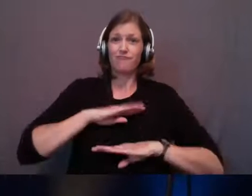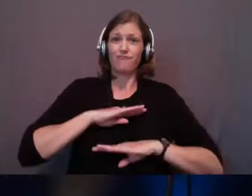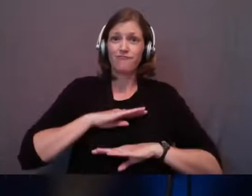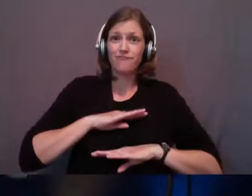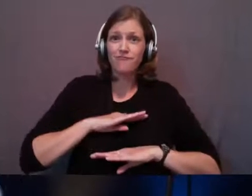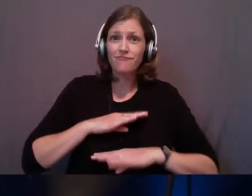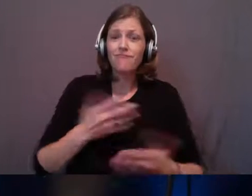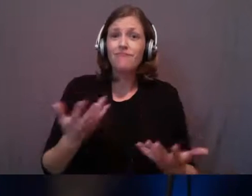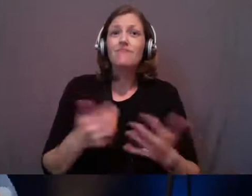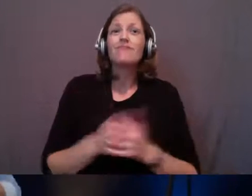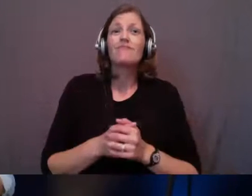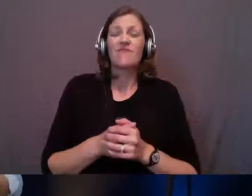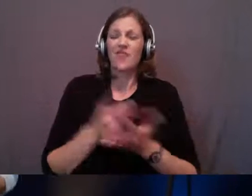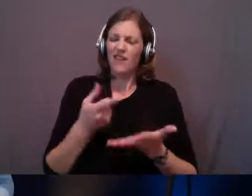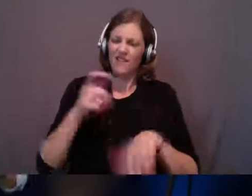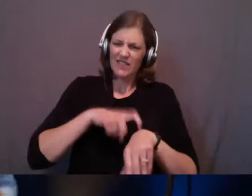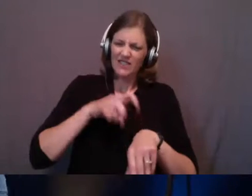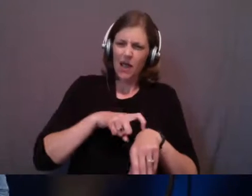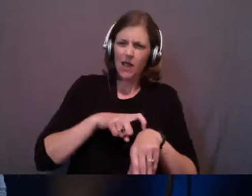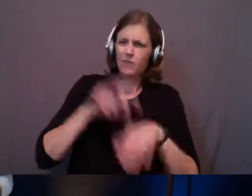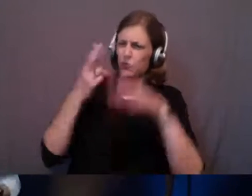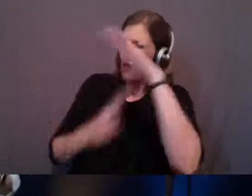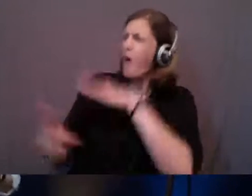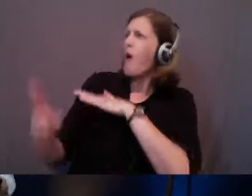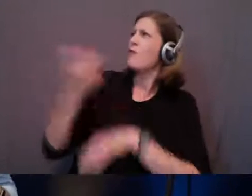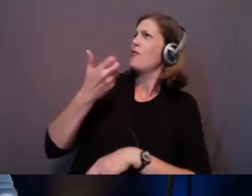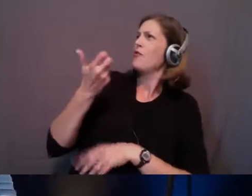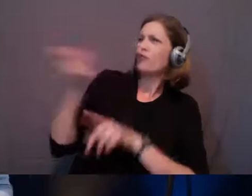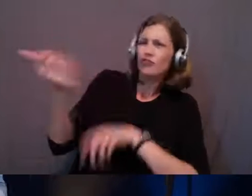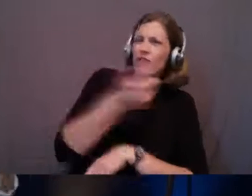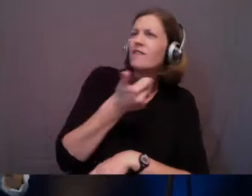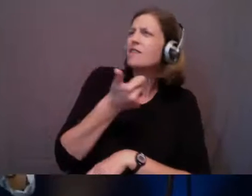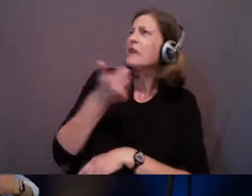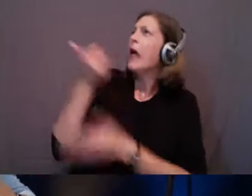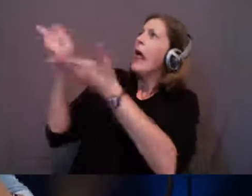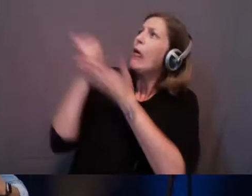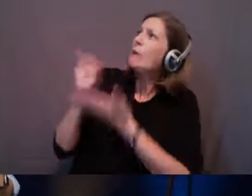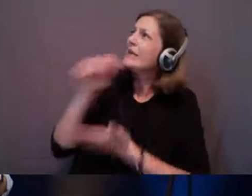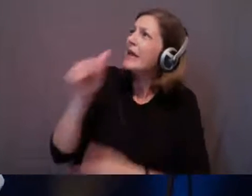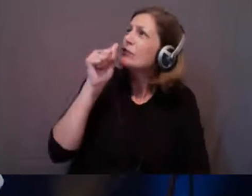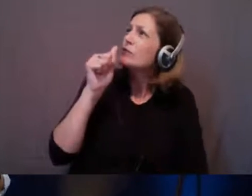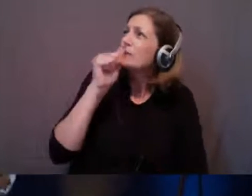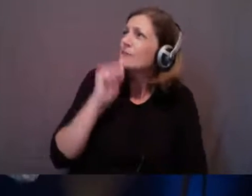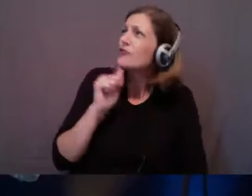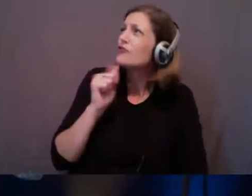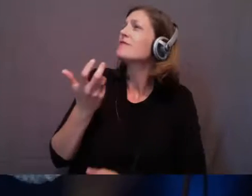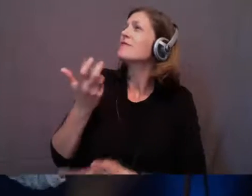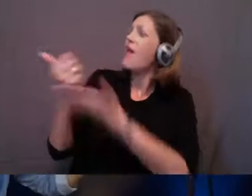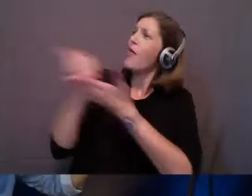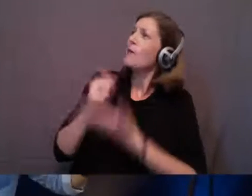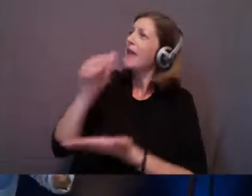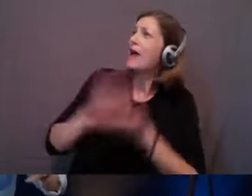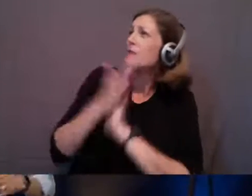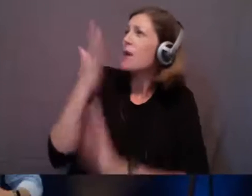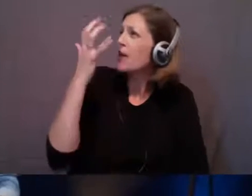to God and humble ourselves and say, God, help me. Help me not to be impatient. Help me not to be angry so that my greatest